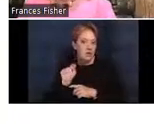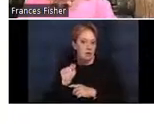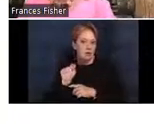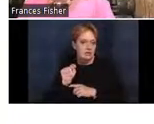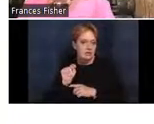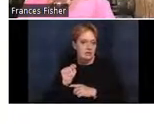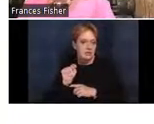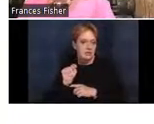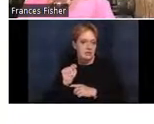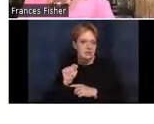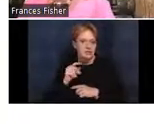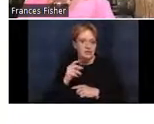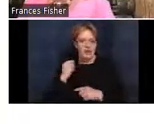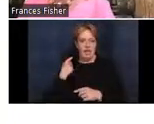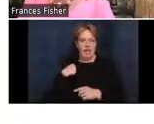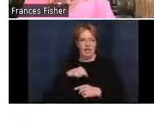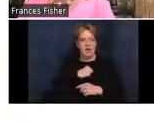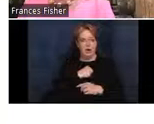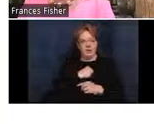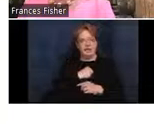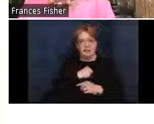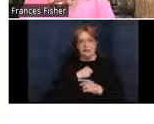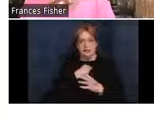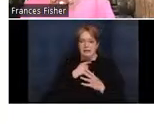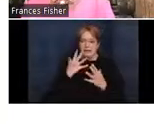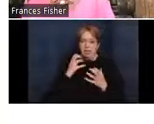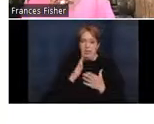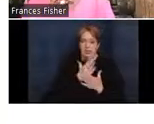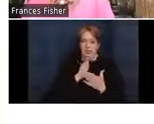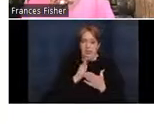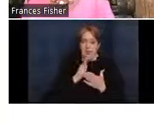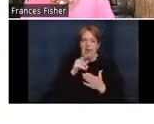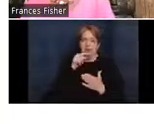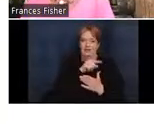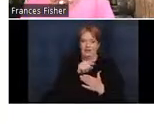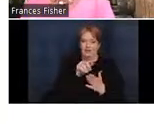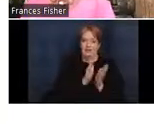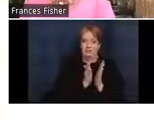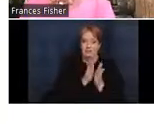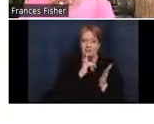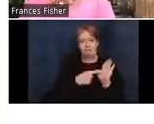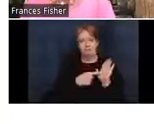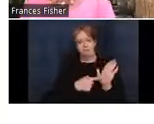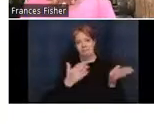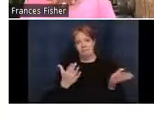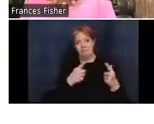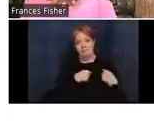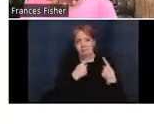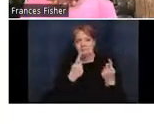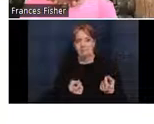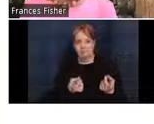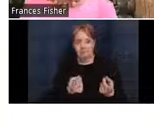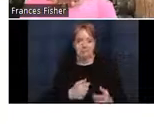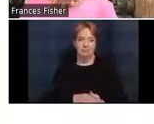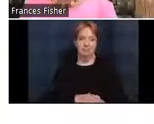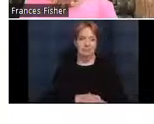long time to share the story of these books. They've been on display here for a while. And so that is